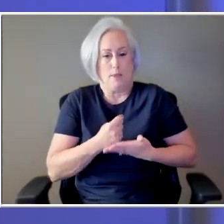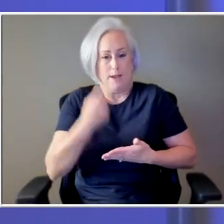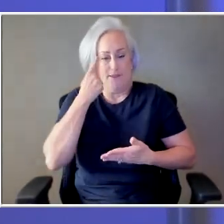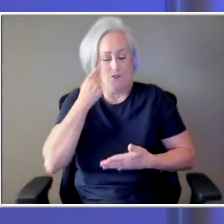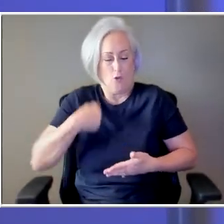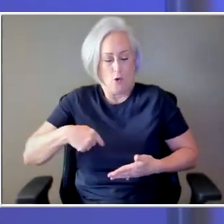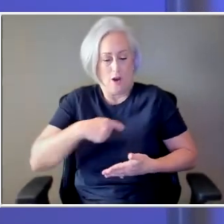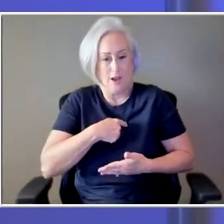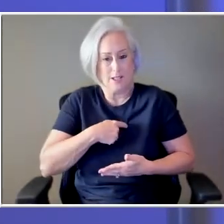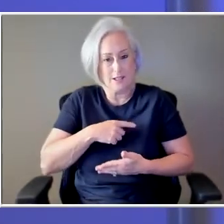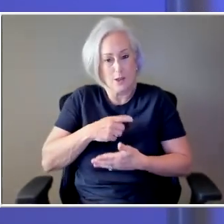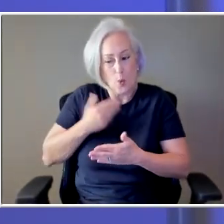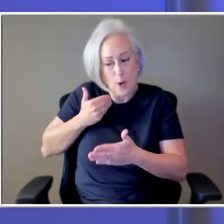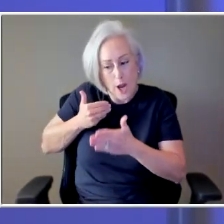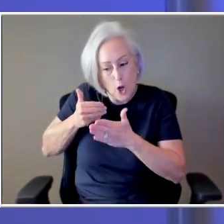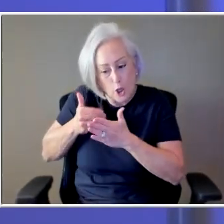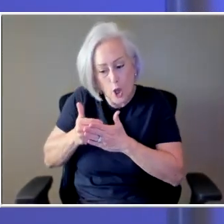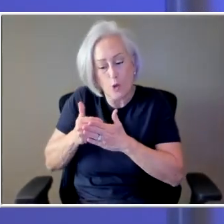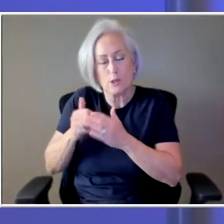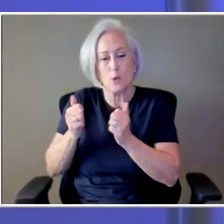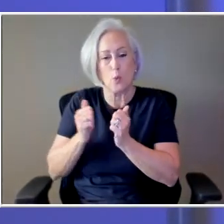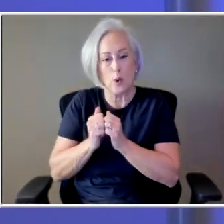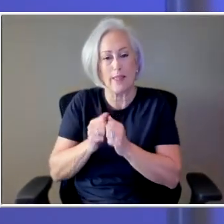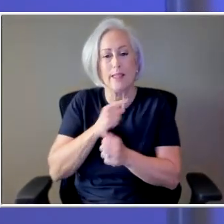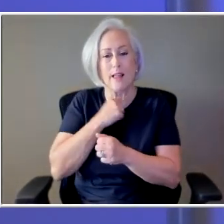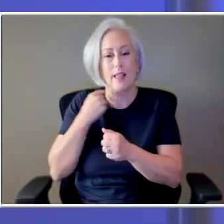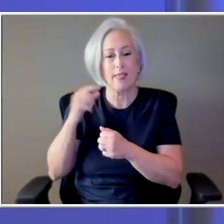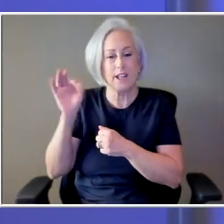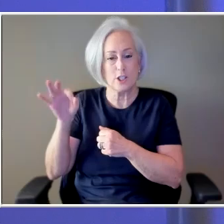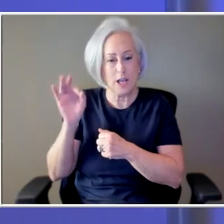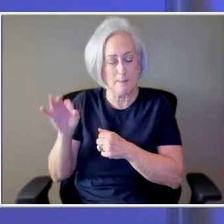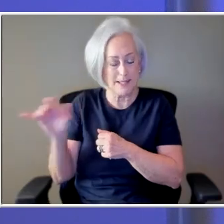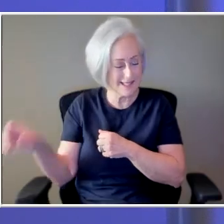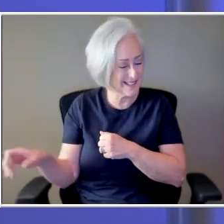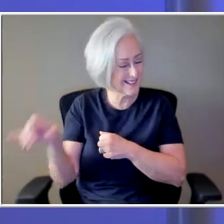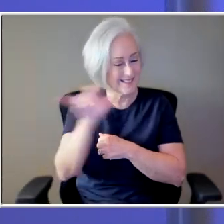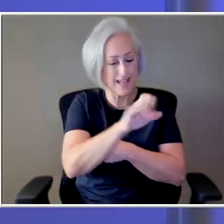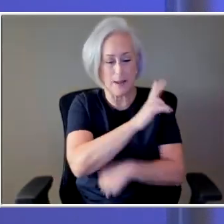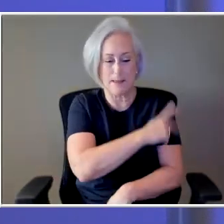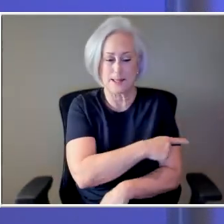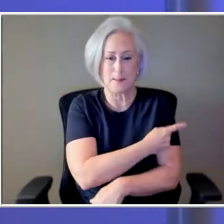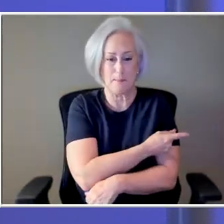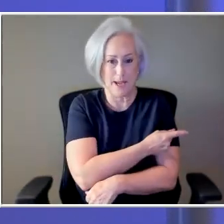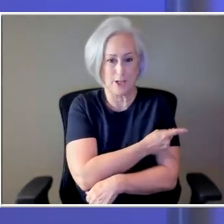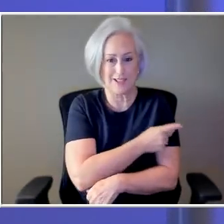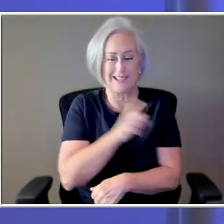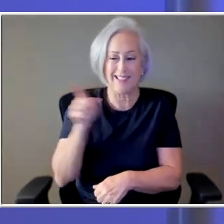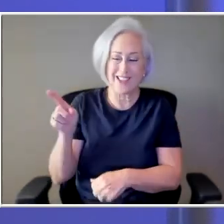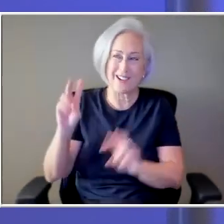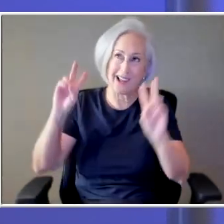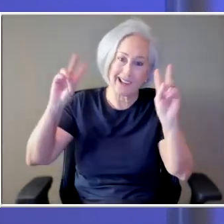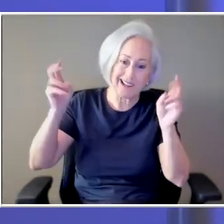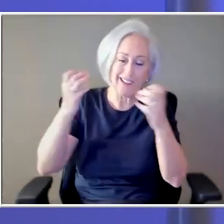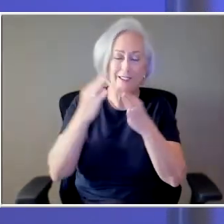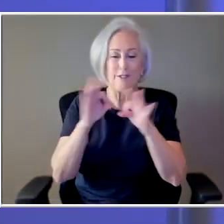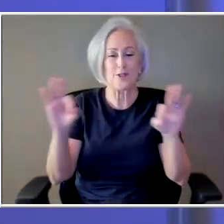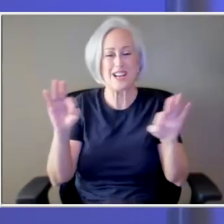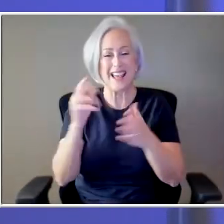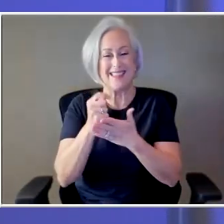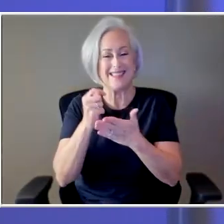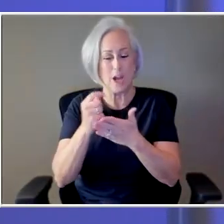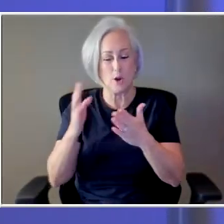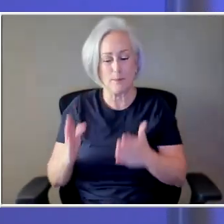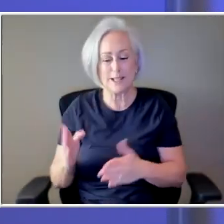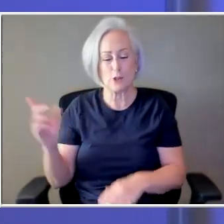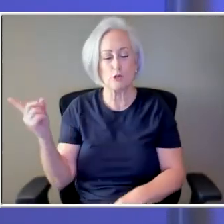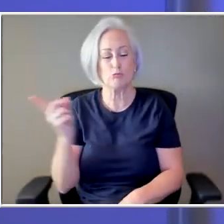as our patients are, and they really are, they're kind of like our free therapists that walk around and check in on us and really